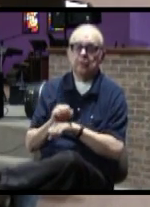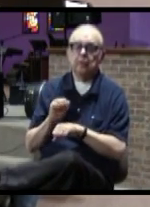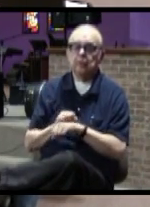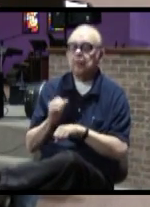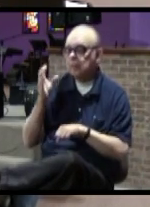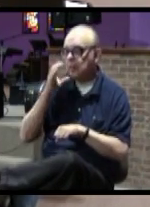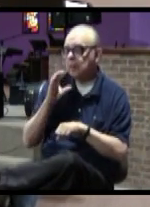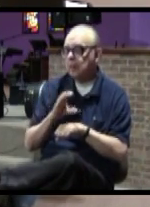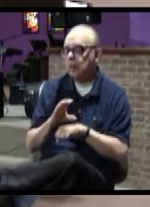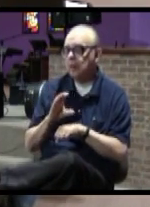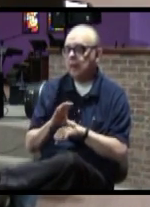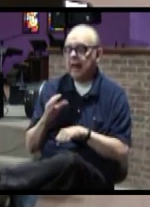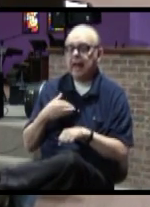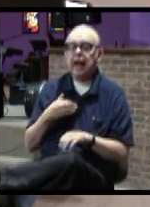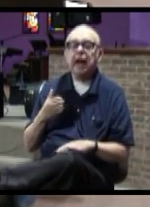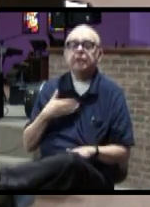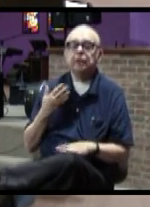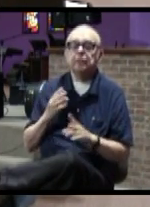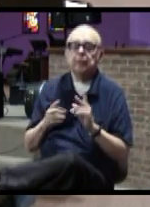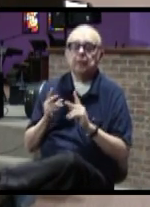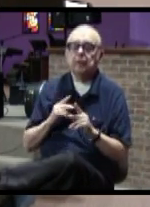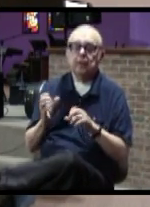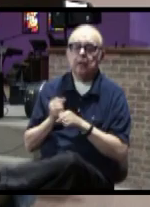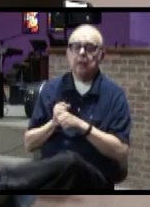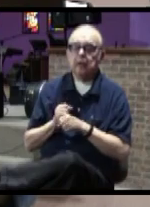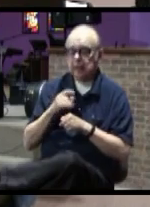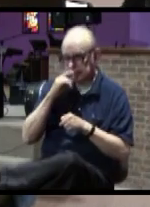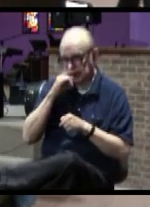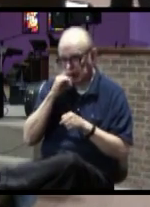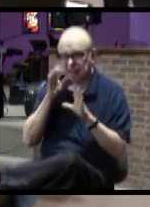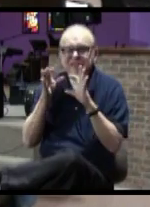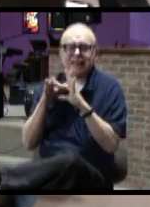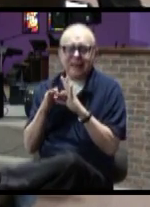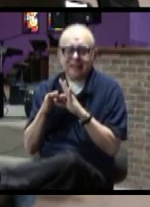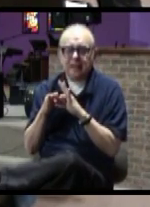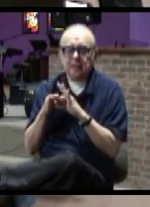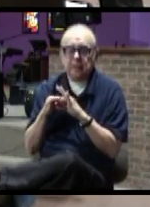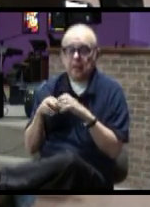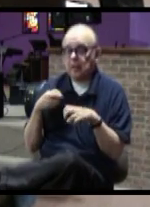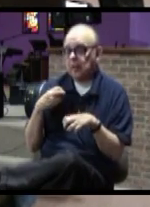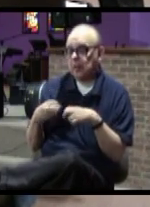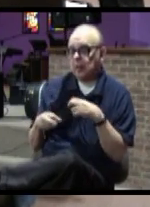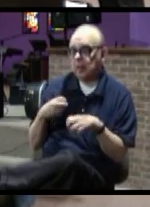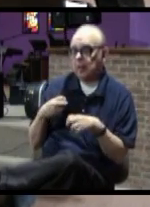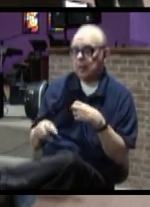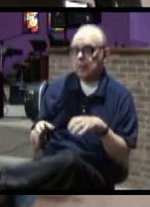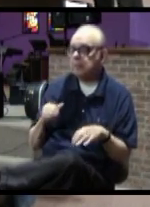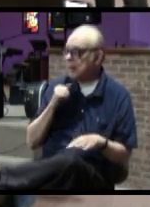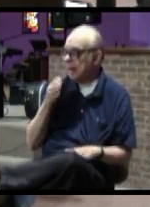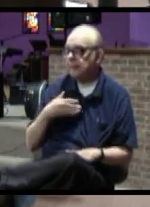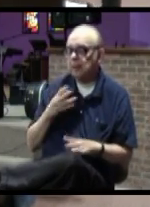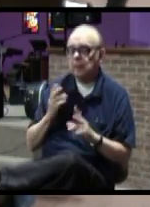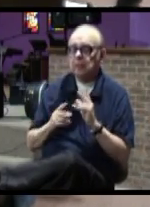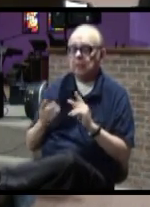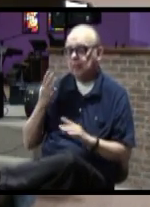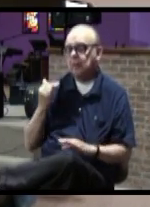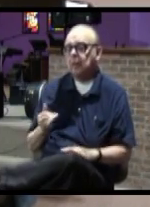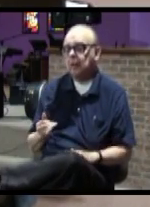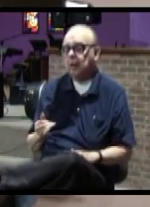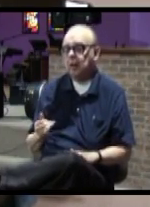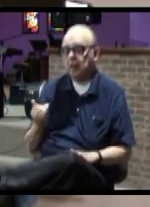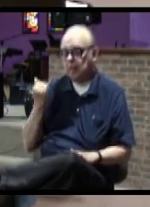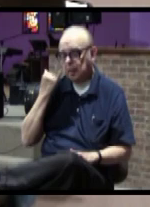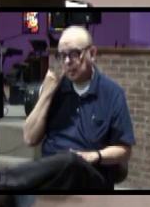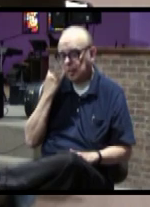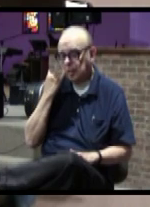kids. They were searching for a church that had youth so I could get my kids plugged into it. And the problem was, okay, they didn't